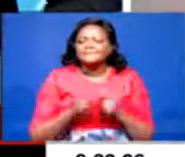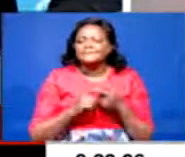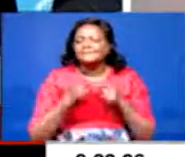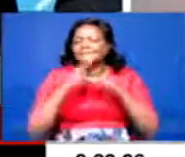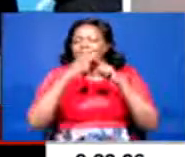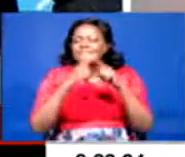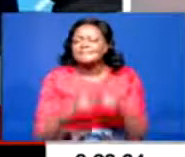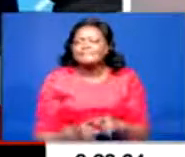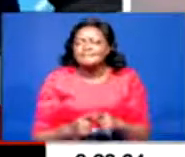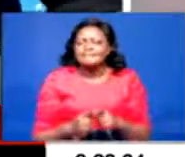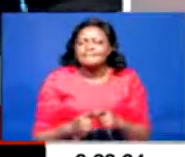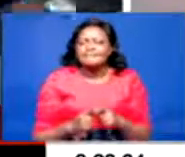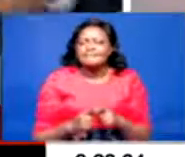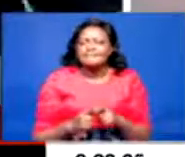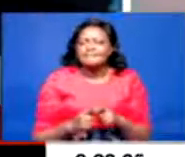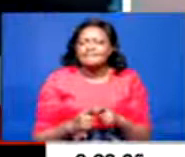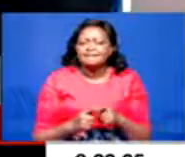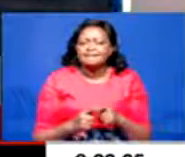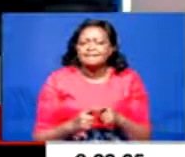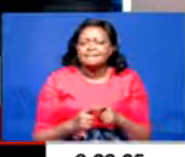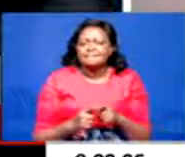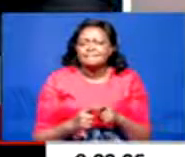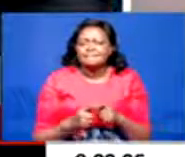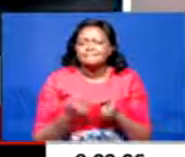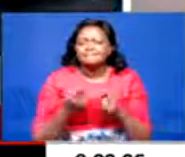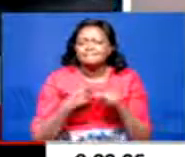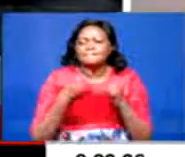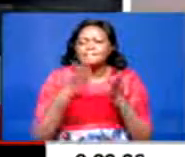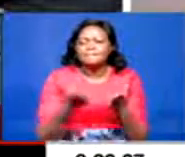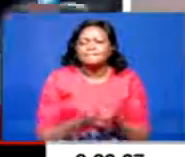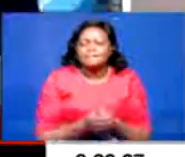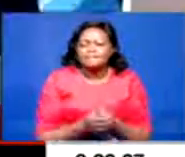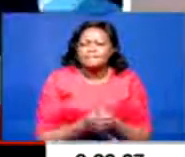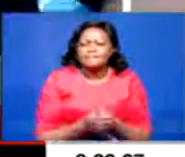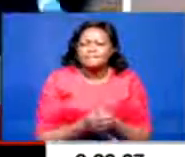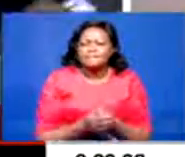and, of course, telling it to you. But for now, let's go to Burma, Brian.